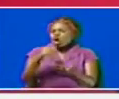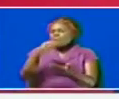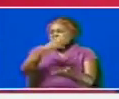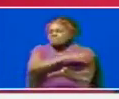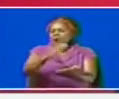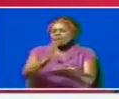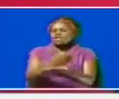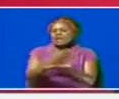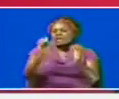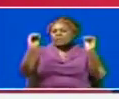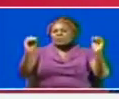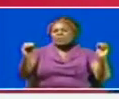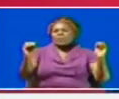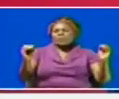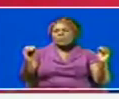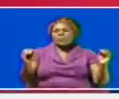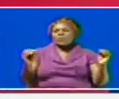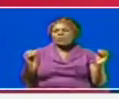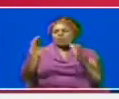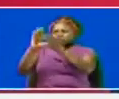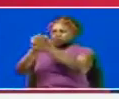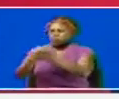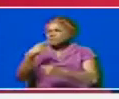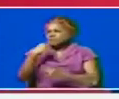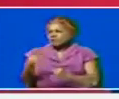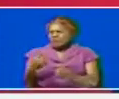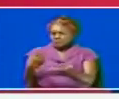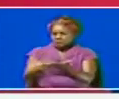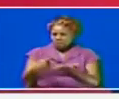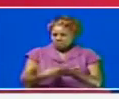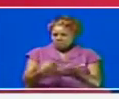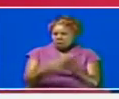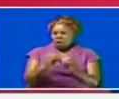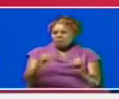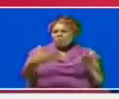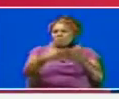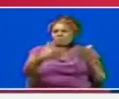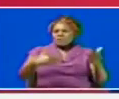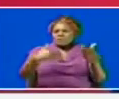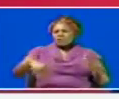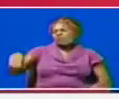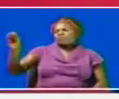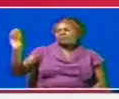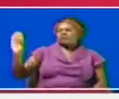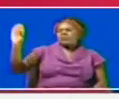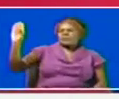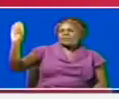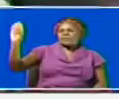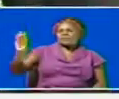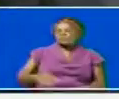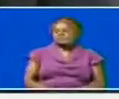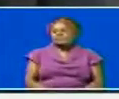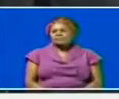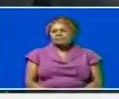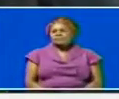sharing. Now, as our Morimi Mwangi now reports, Jubilee says there will be no dialogue before Uhuru Kenyatta is sworn in.